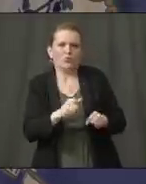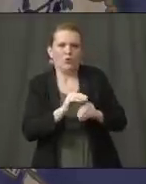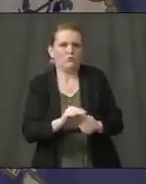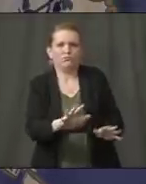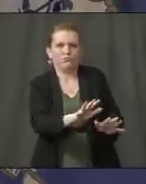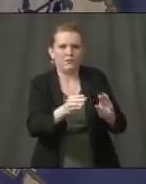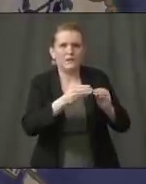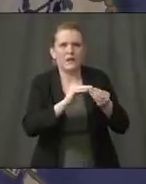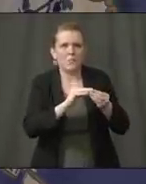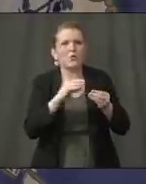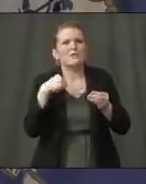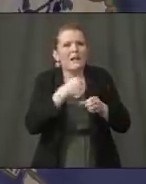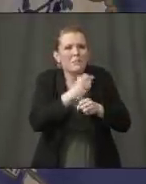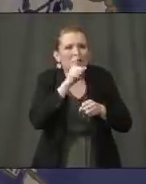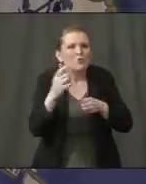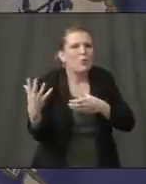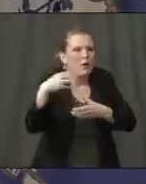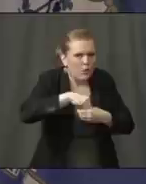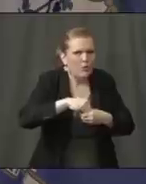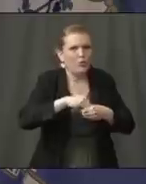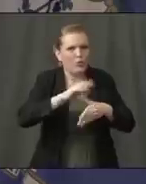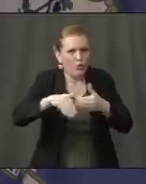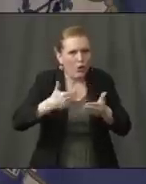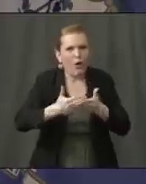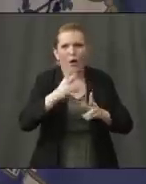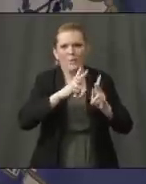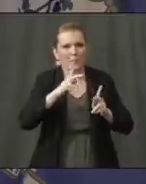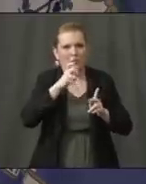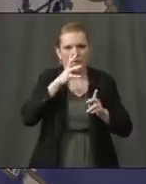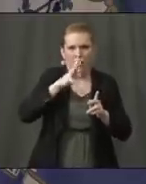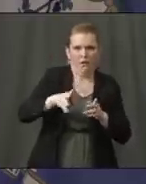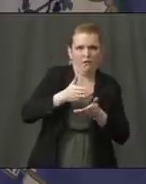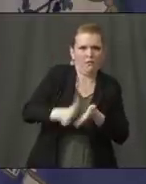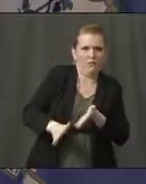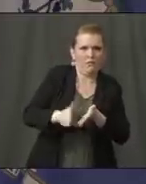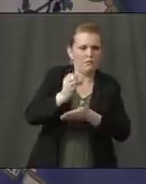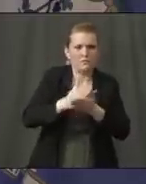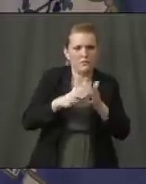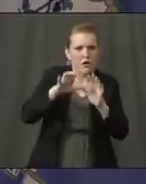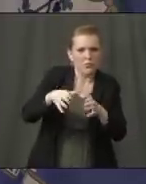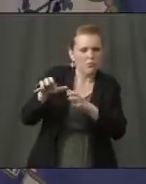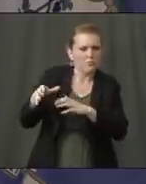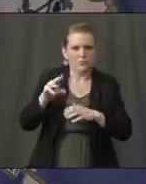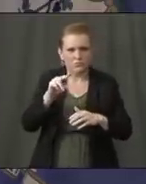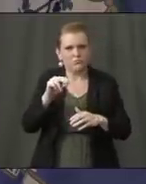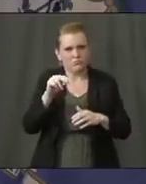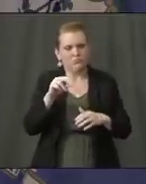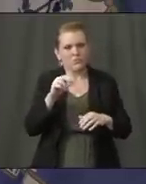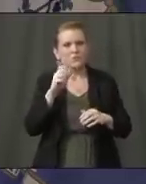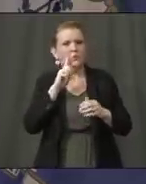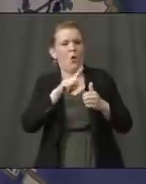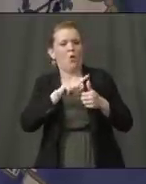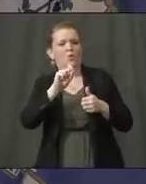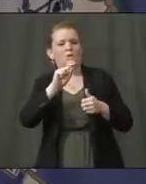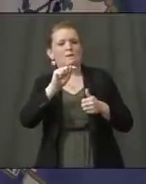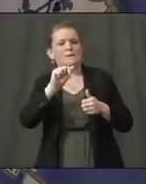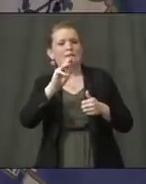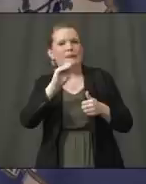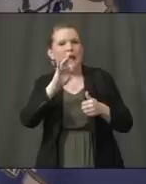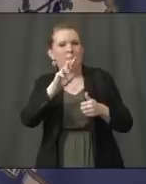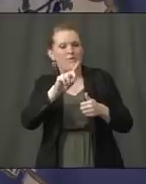that testing capacity. So Stamford and then New Haven will be our first two up and operating in terms of the 15-minute